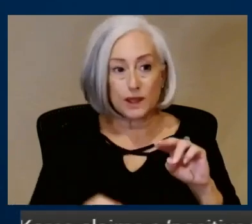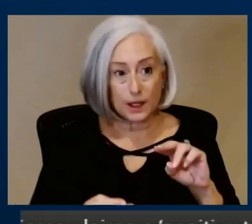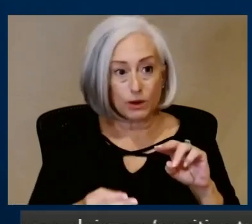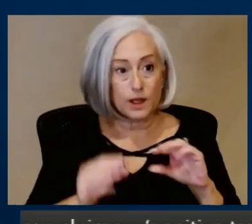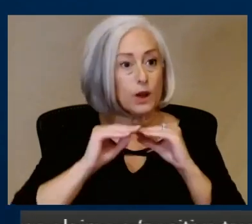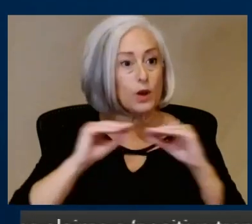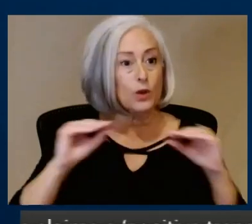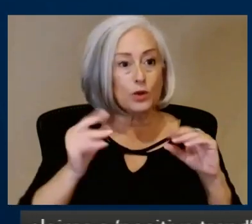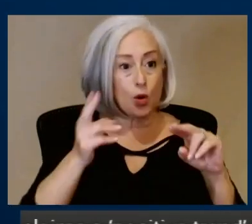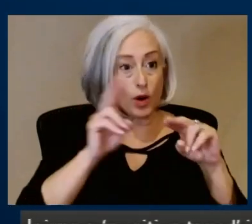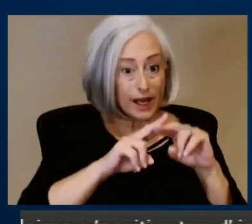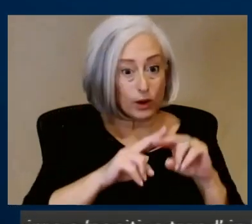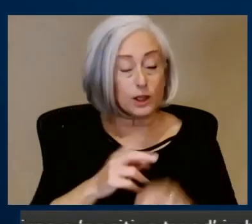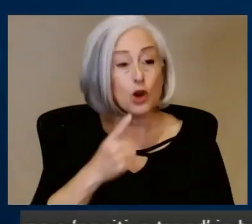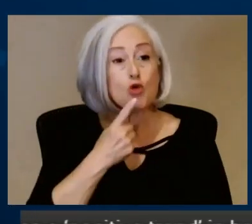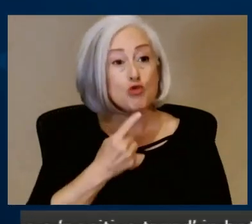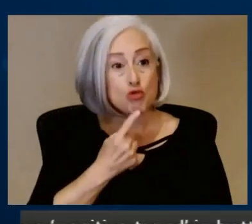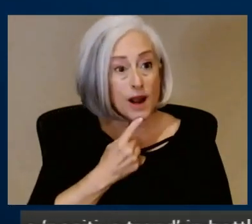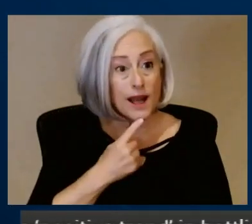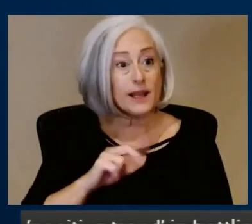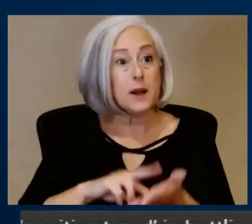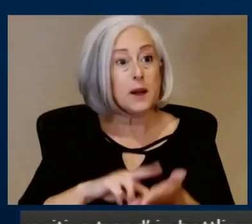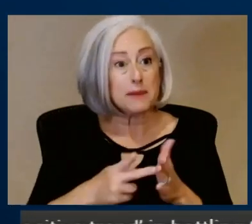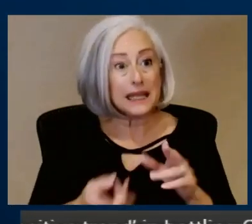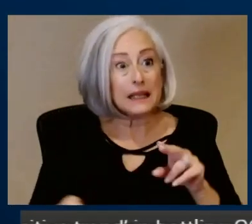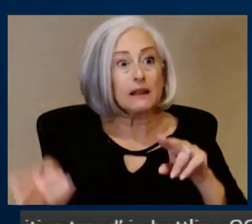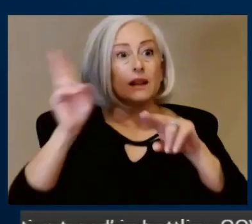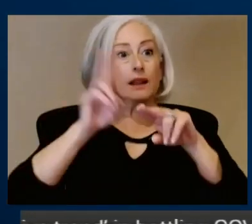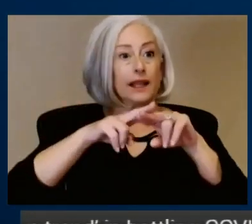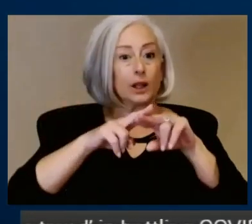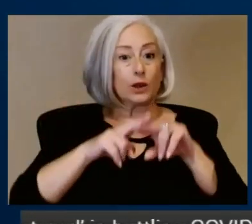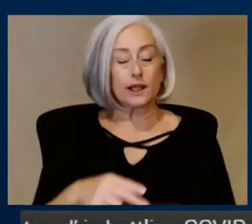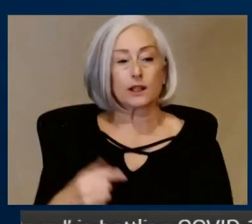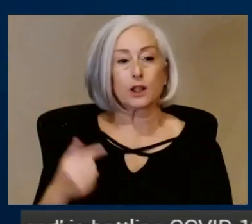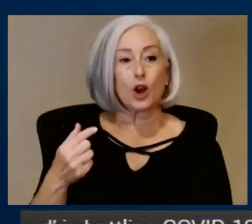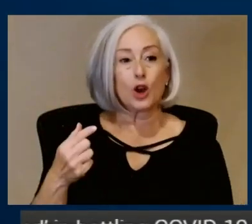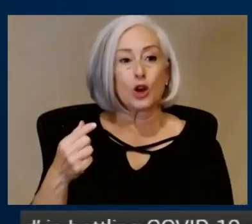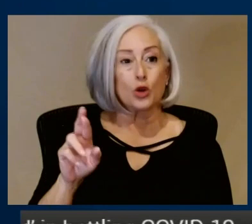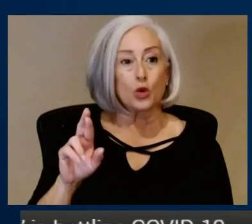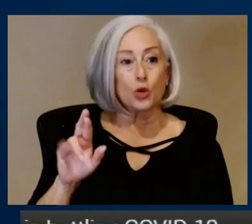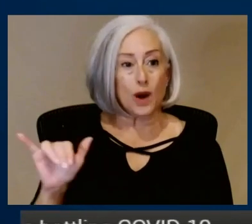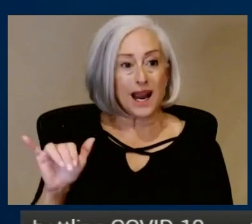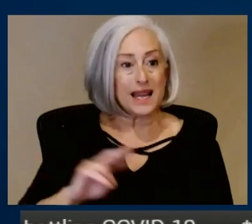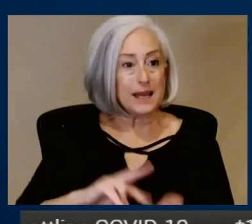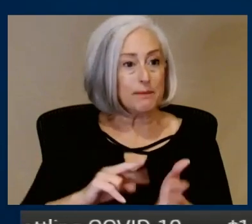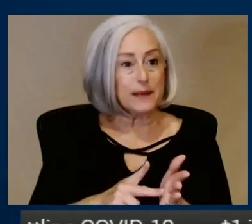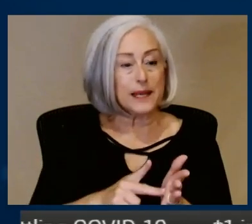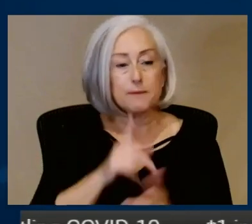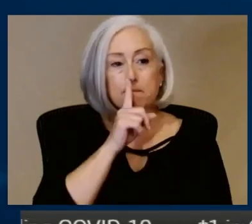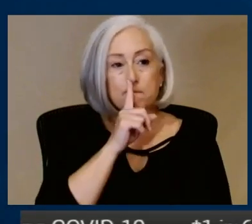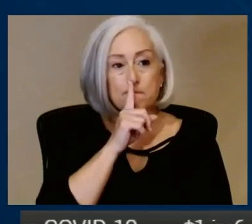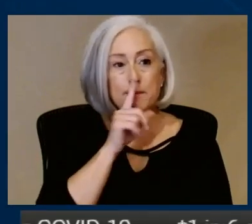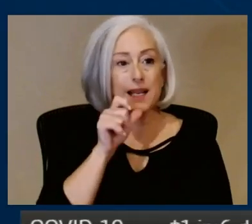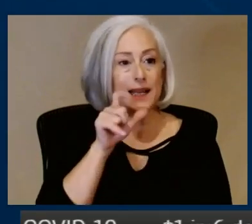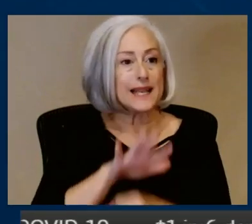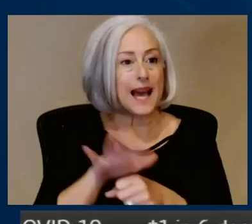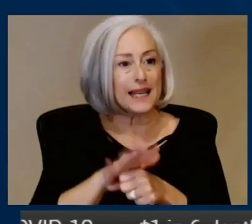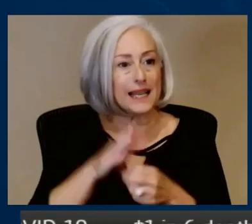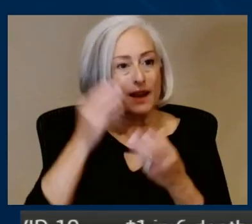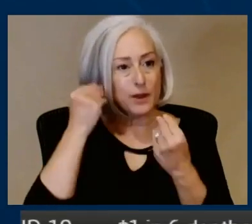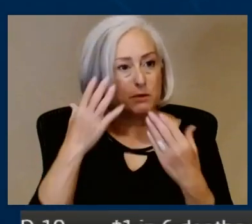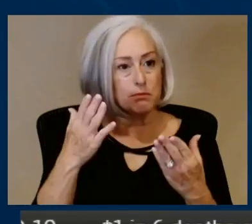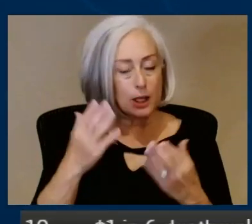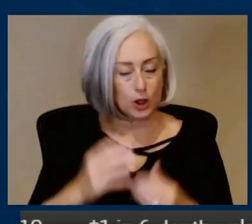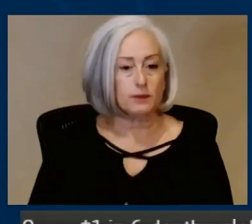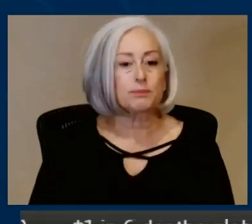they're on the rise. And if you see something in gray, that means that they did not have enough data to say anything meaningful about what they saw there.